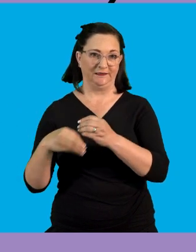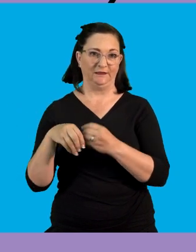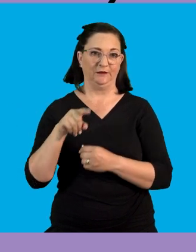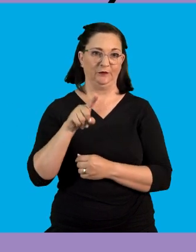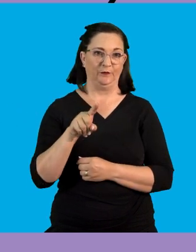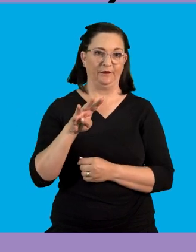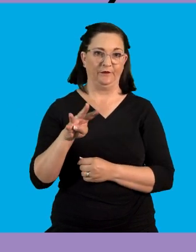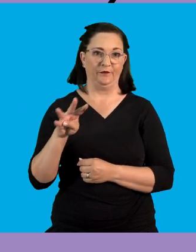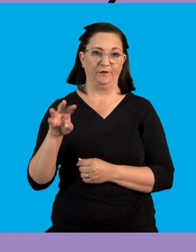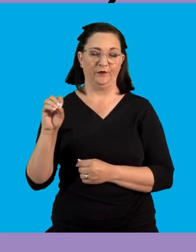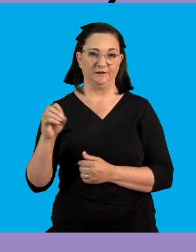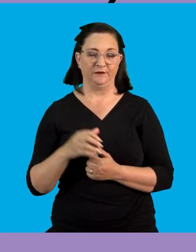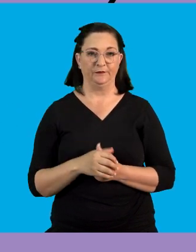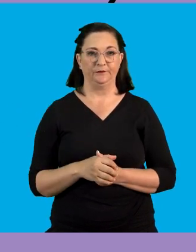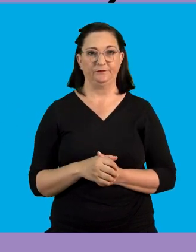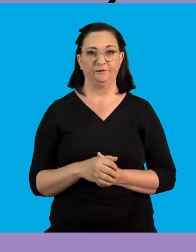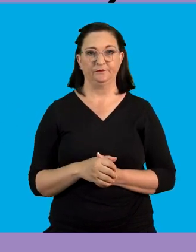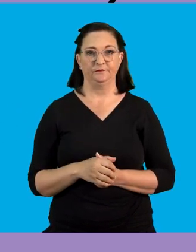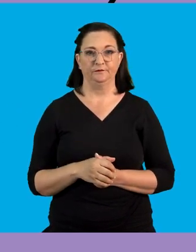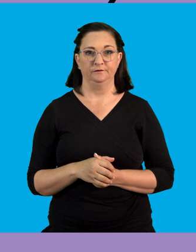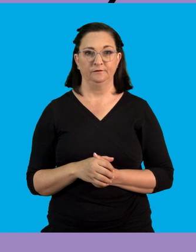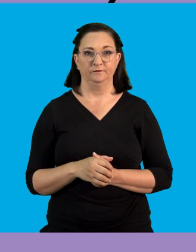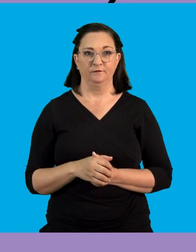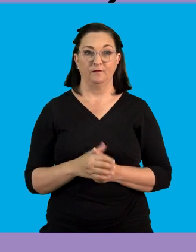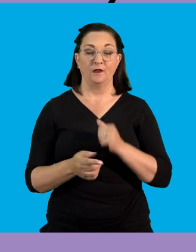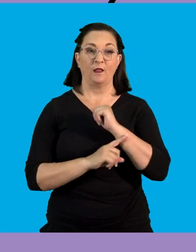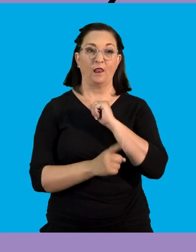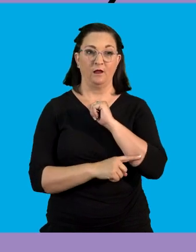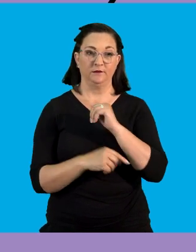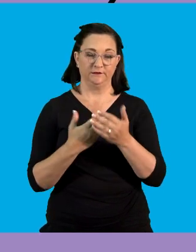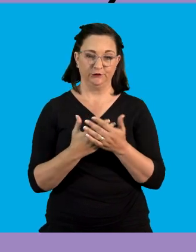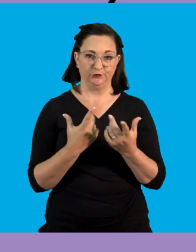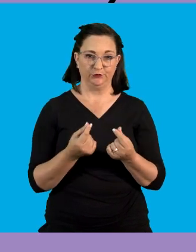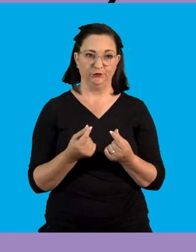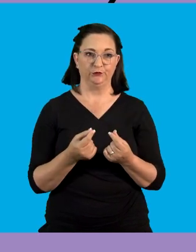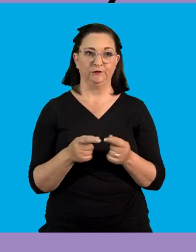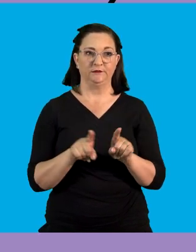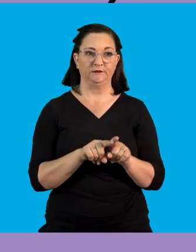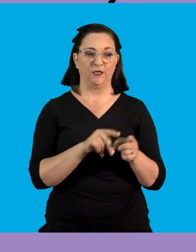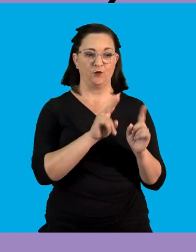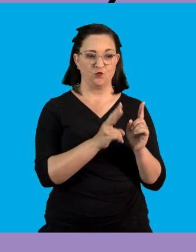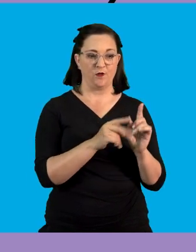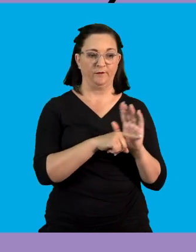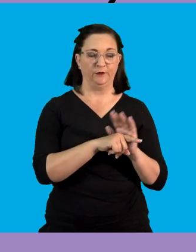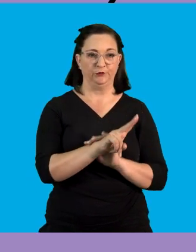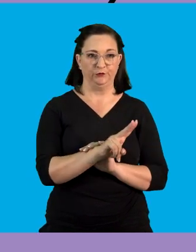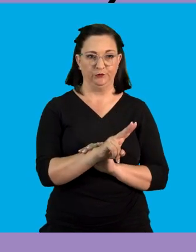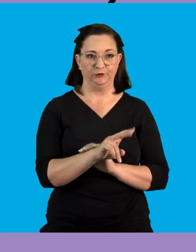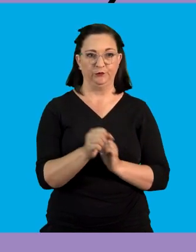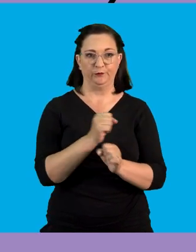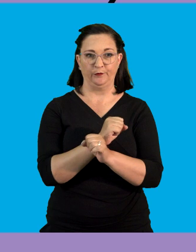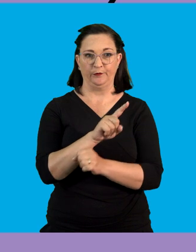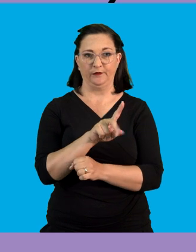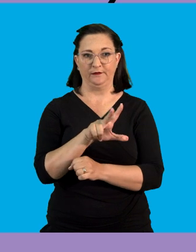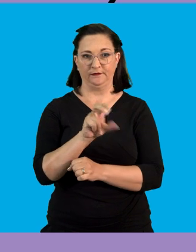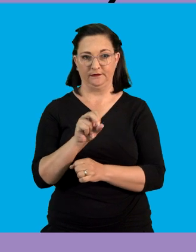1440. So the sum of the angles will be 1440 degrees. And of course, we can do the last one the same